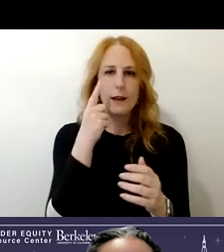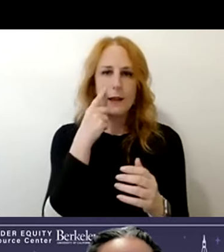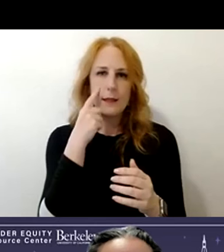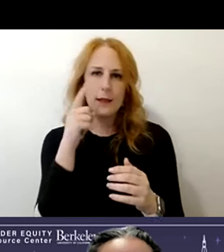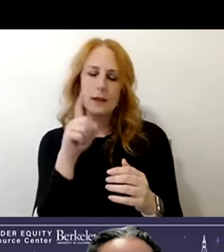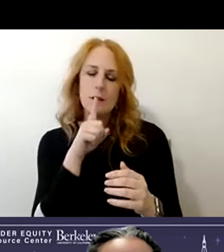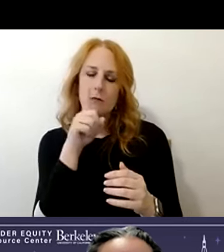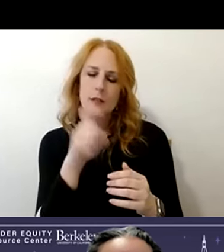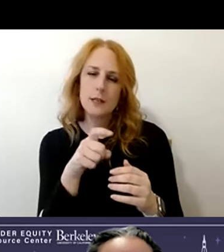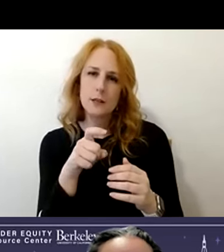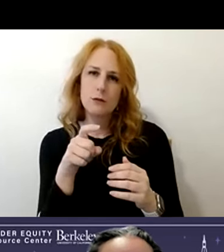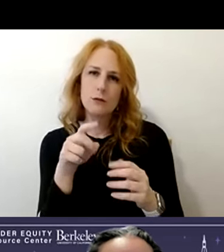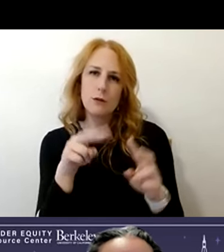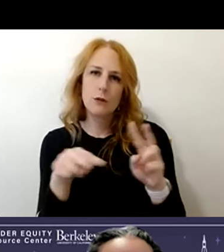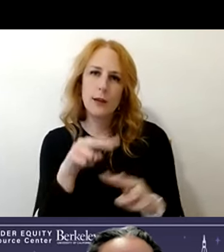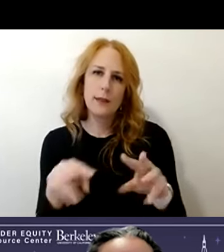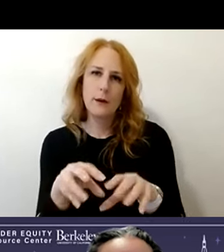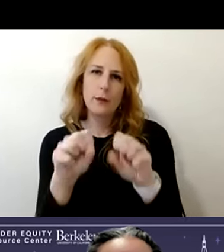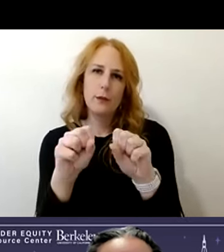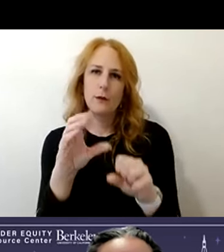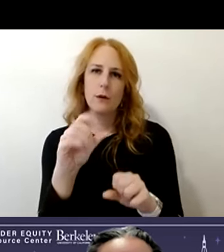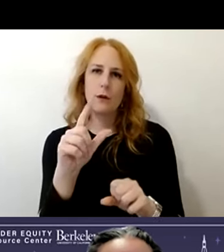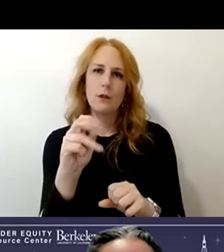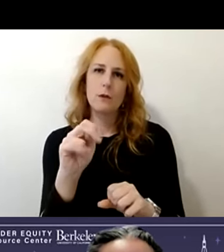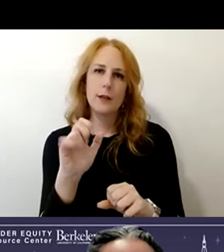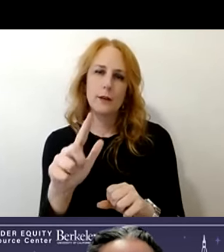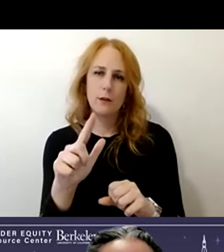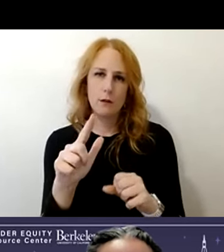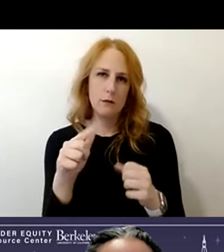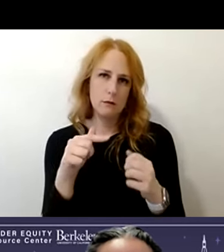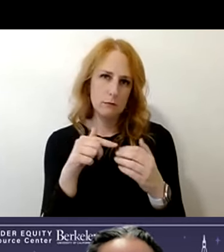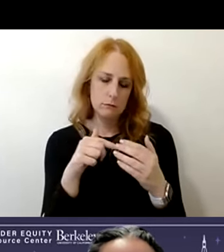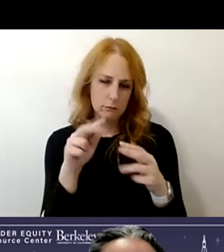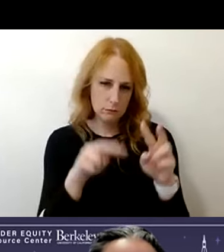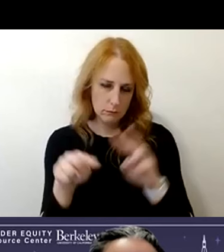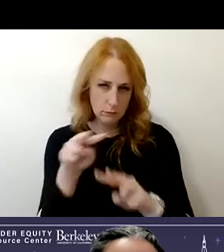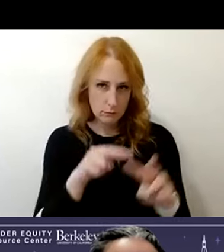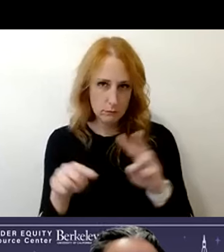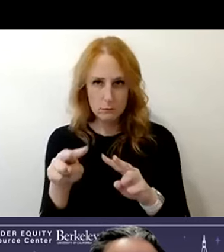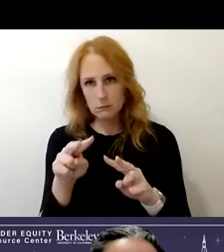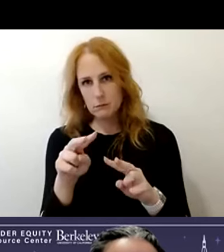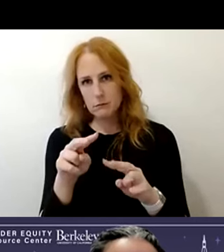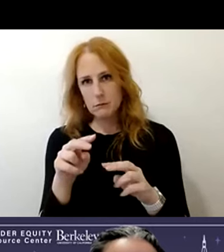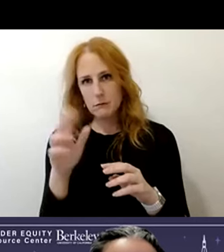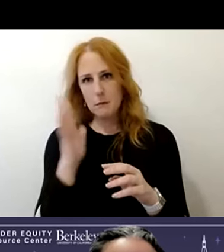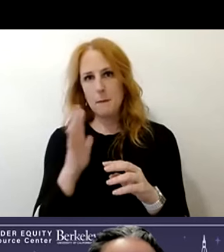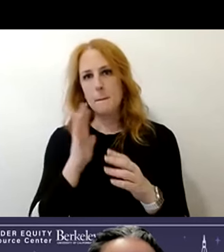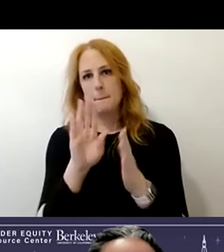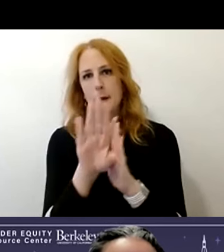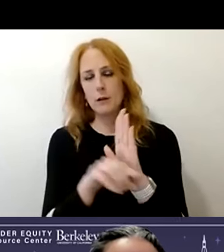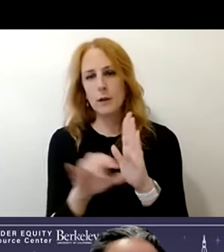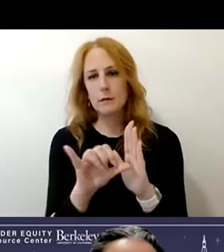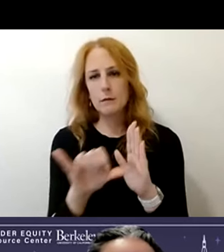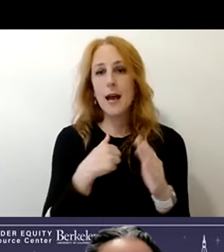and concepts of justice. And I've been on this campus for 12 years, remain here because